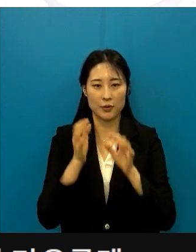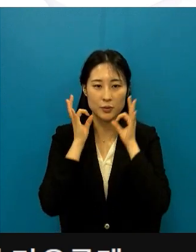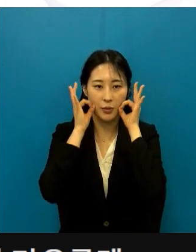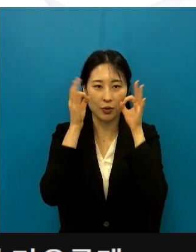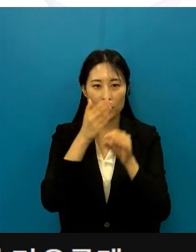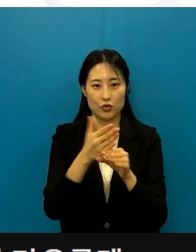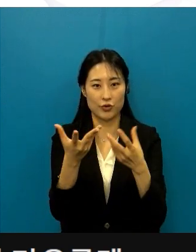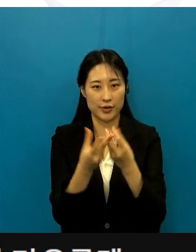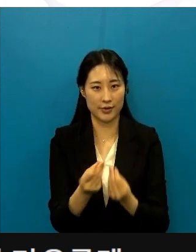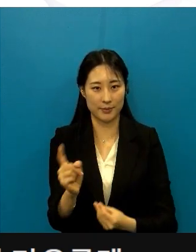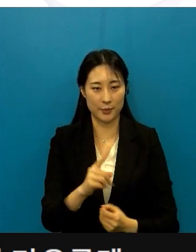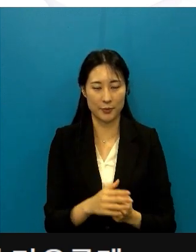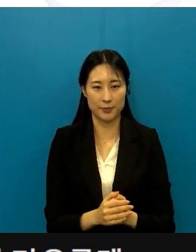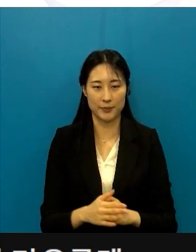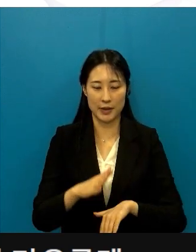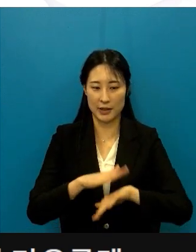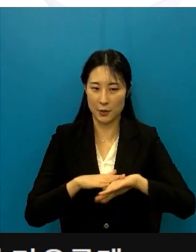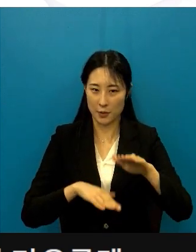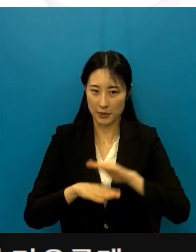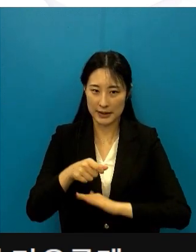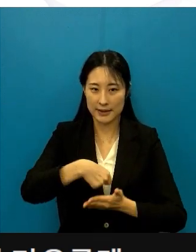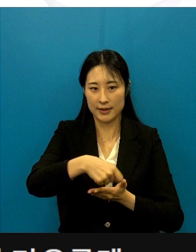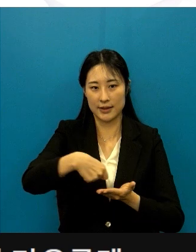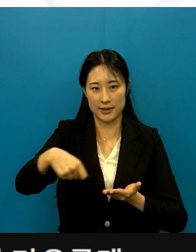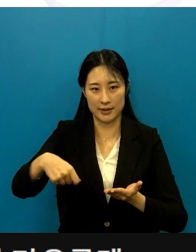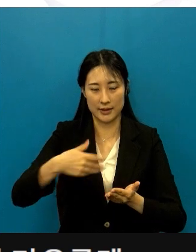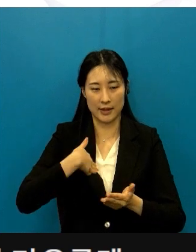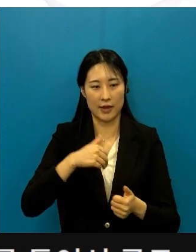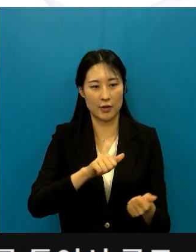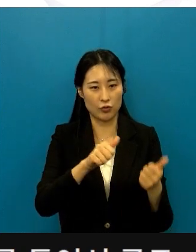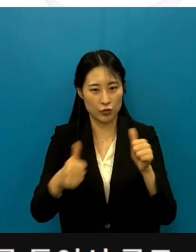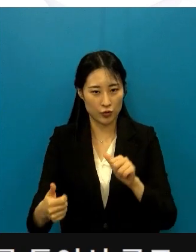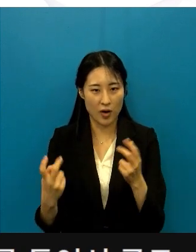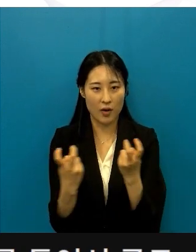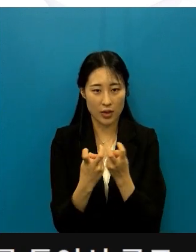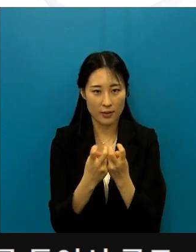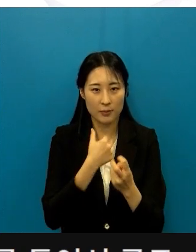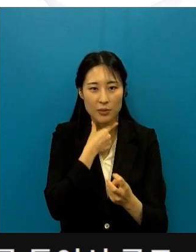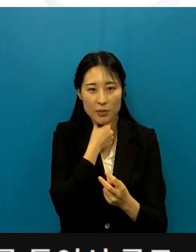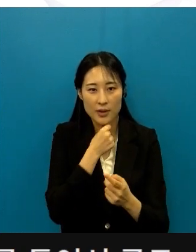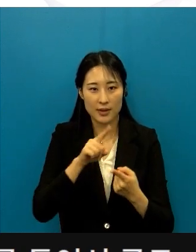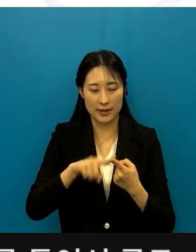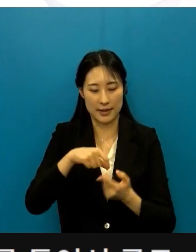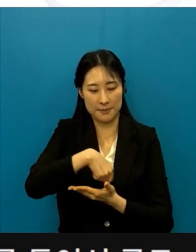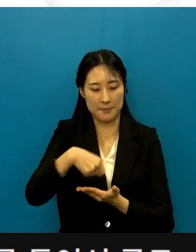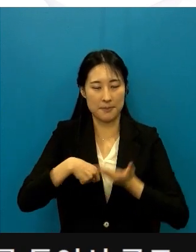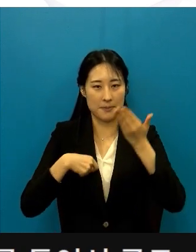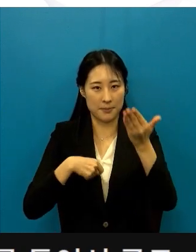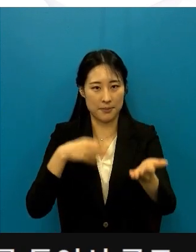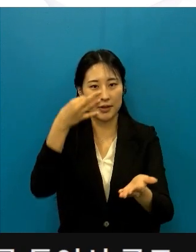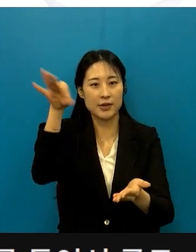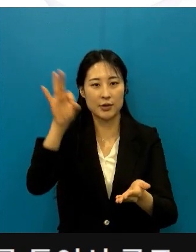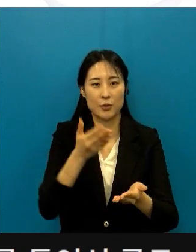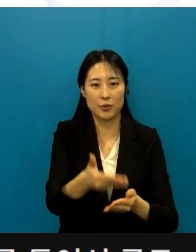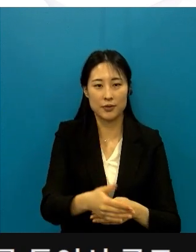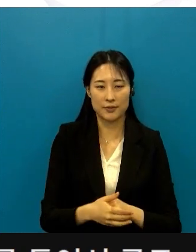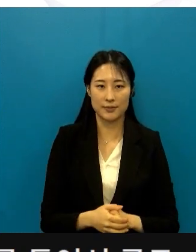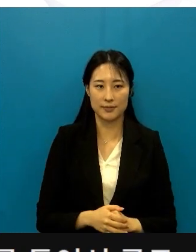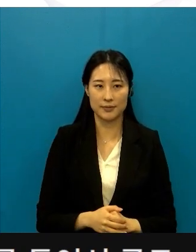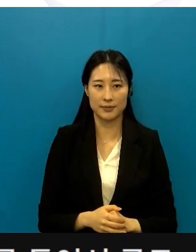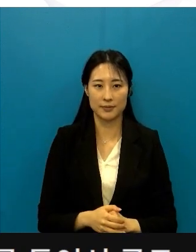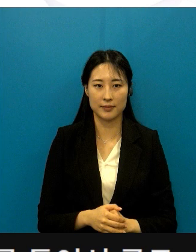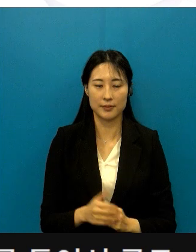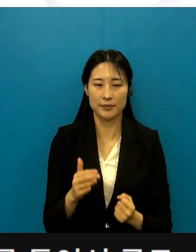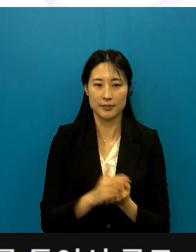they wish their dying moments to take place. But advanced decisions are also ripe with problems, which